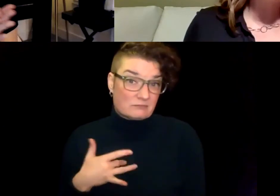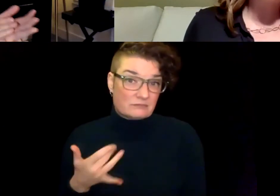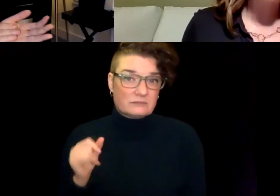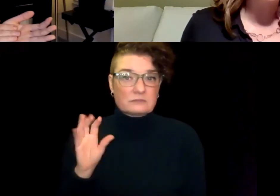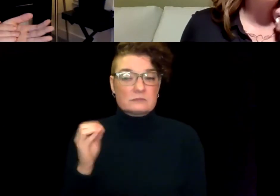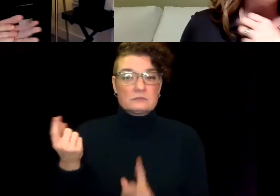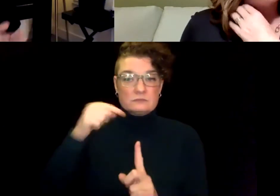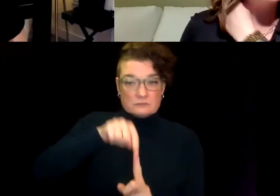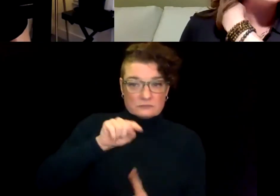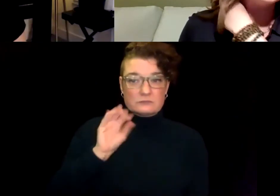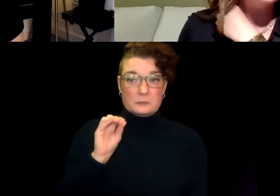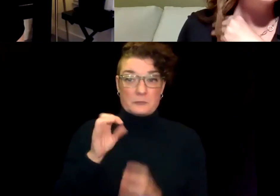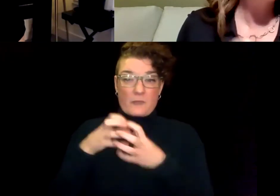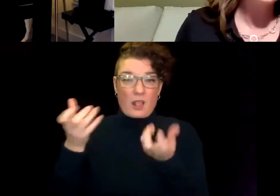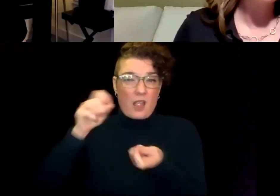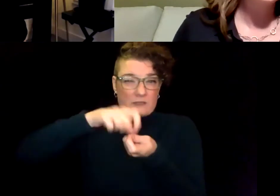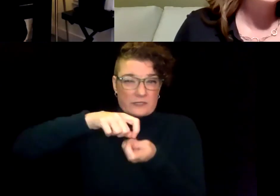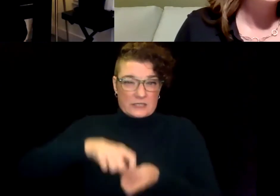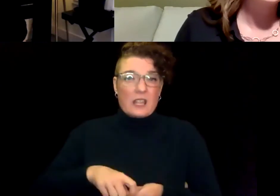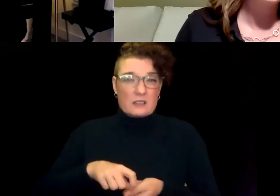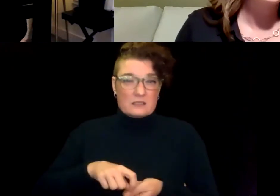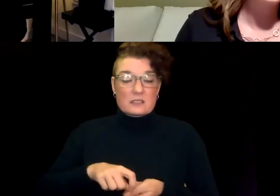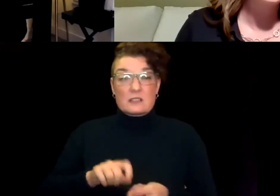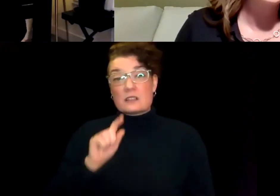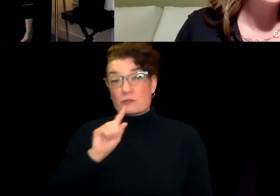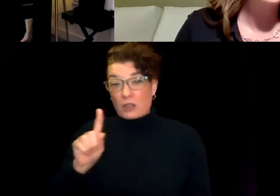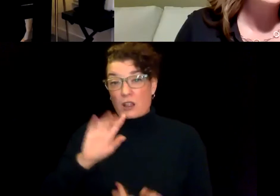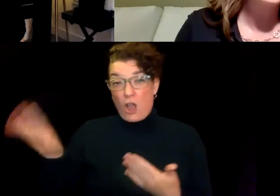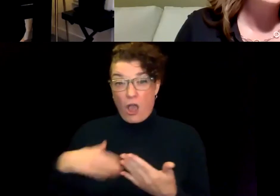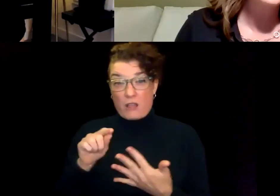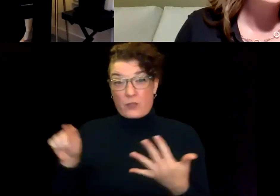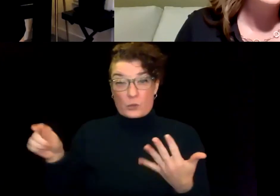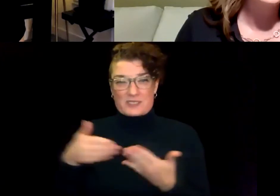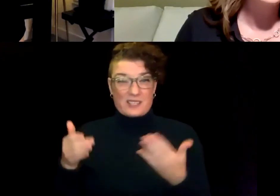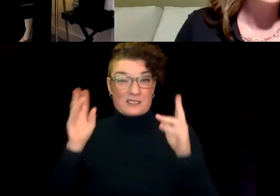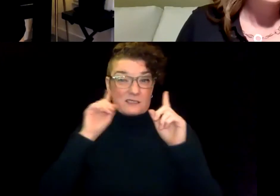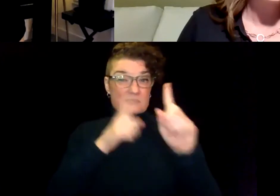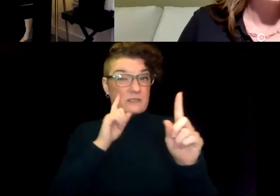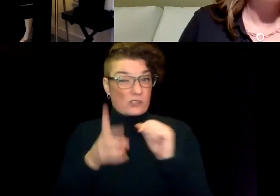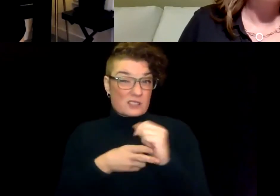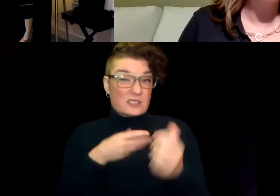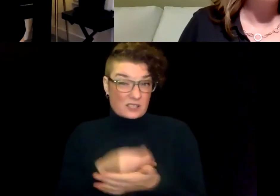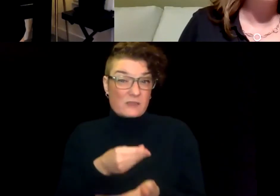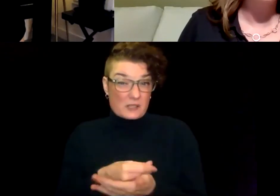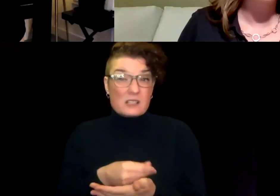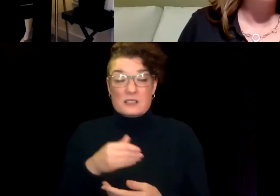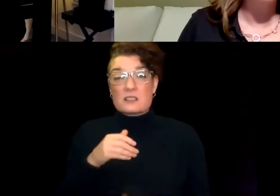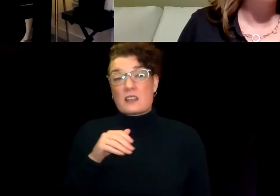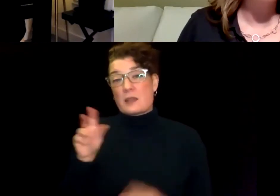down to like a lot of details, and all of them are cost saving measures. Like people here always talk